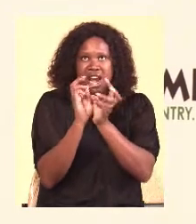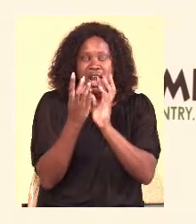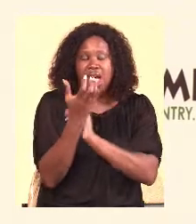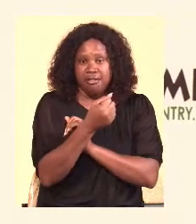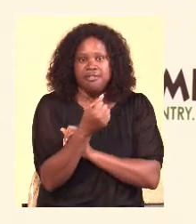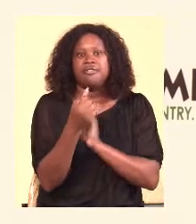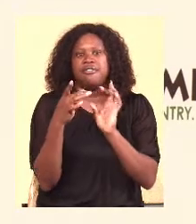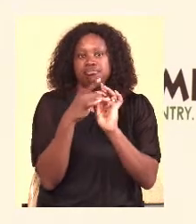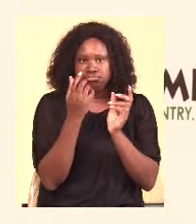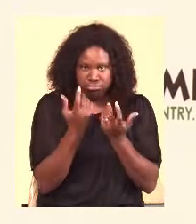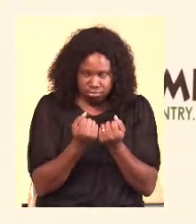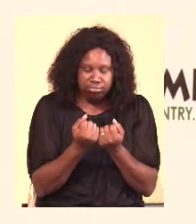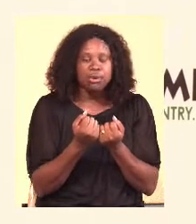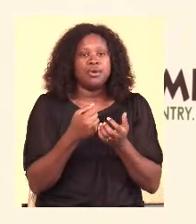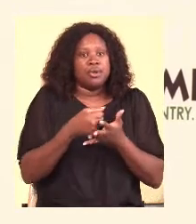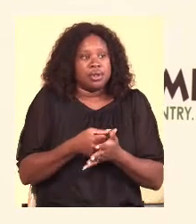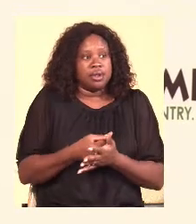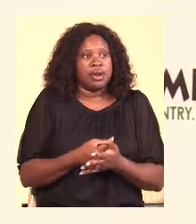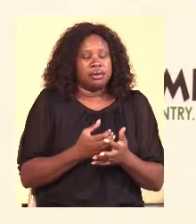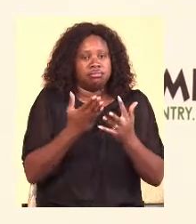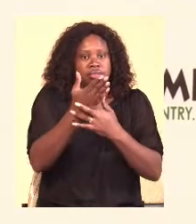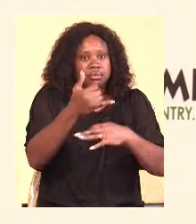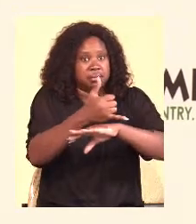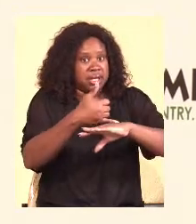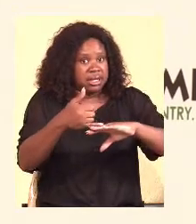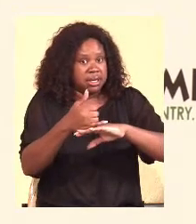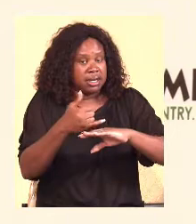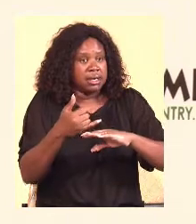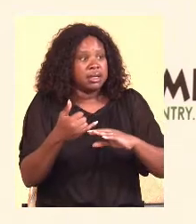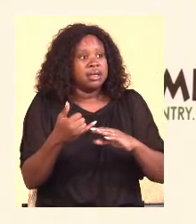that they would try and see if they can get in areas where they